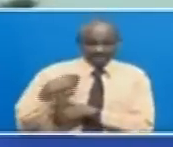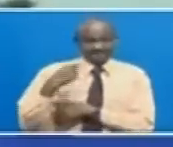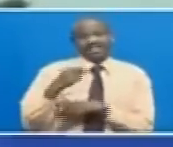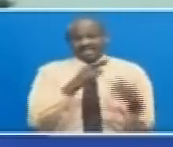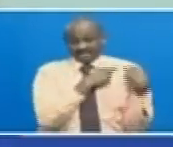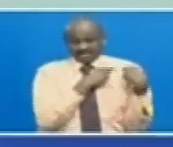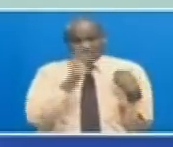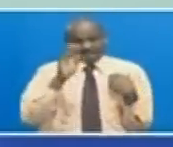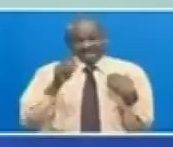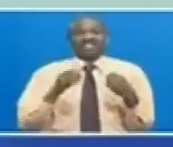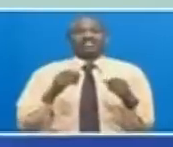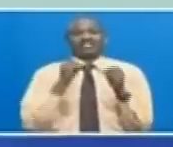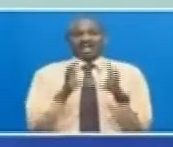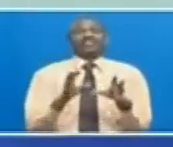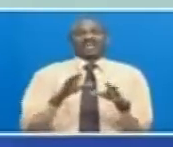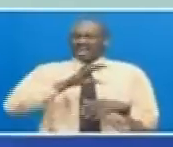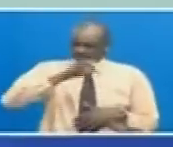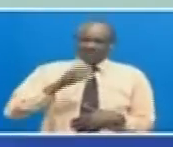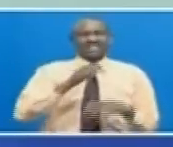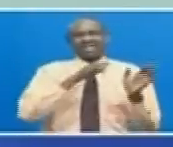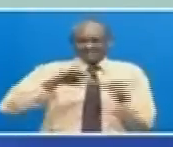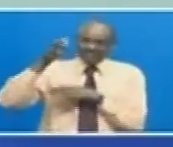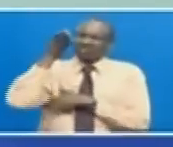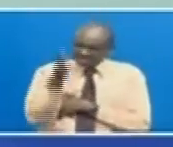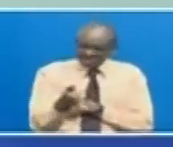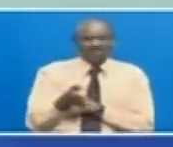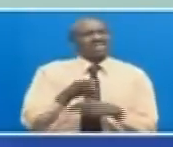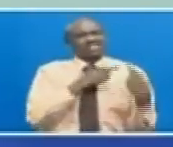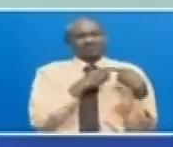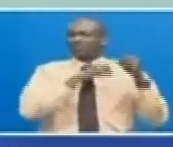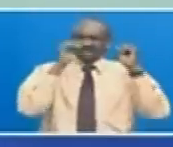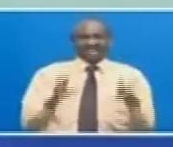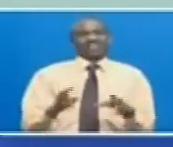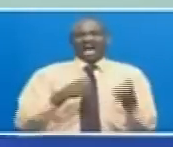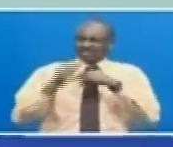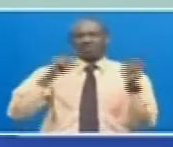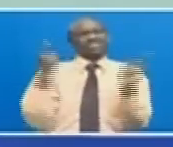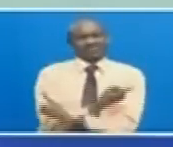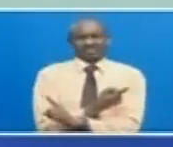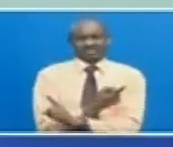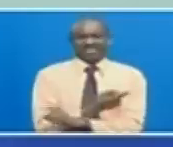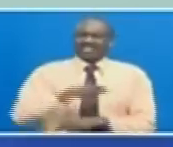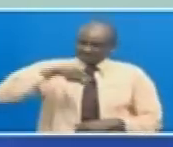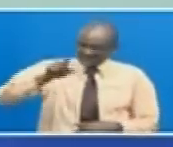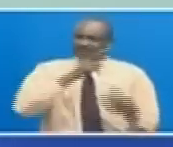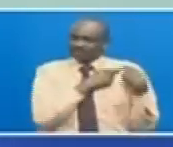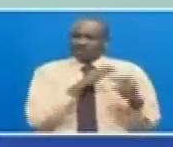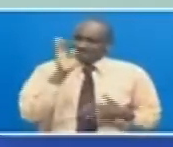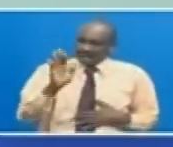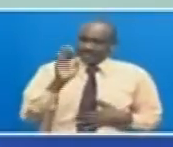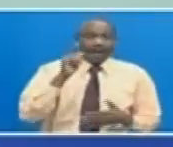role, like our county assembly. They are not doing what they are supposed to do. The county assembly, the responsibility